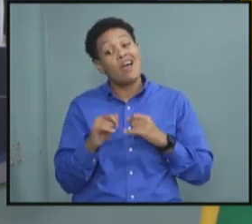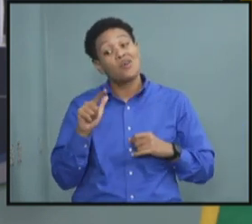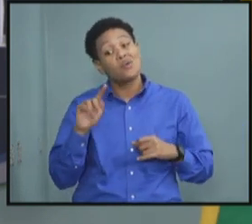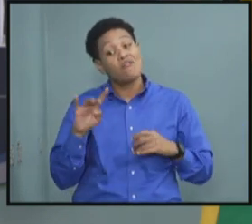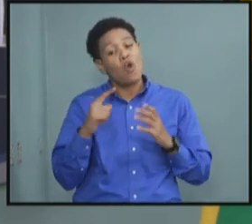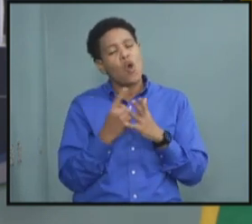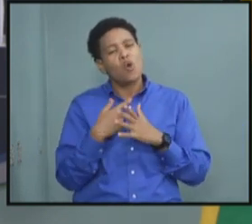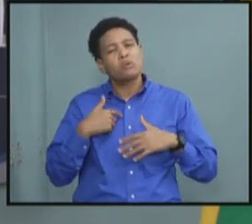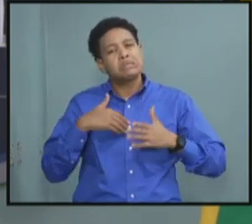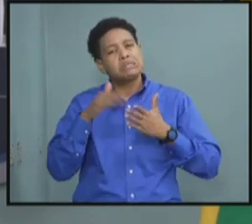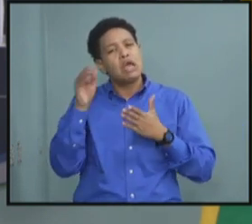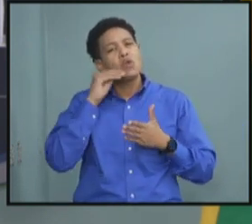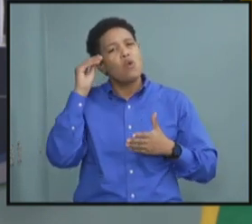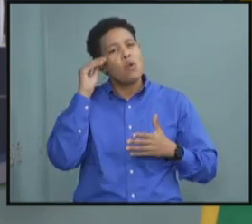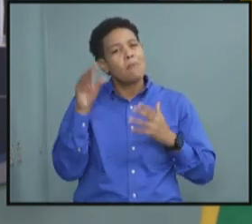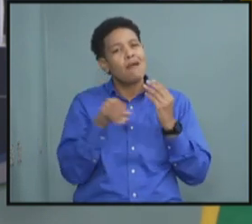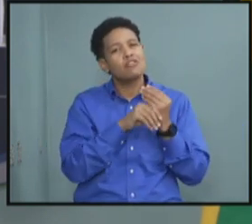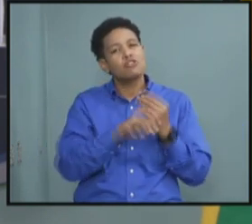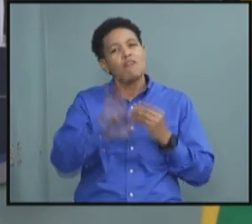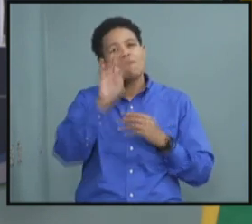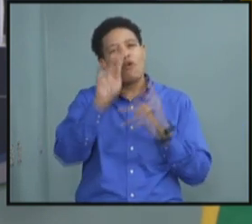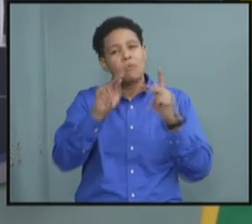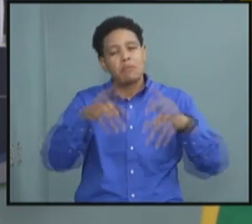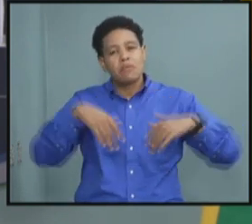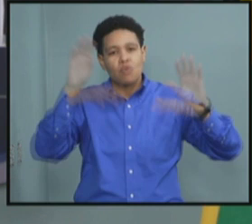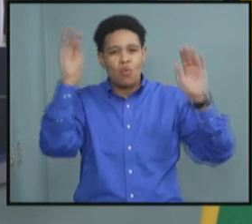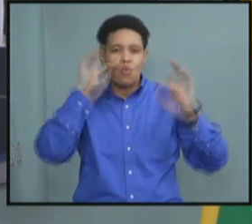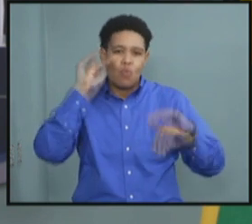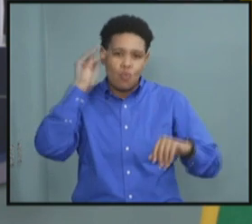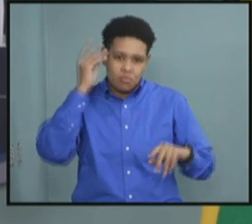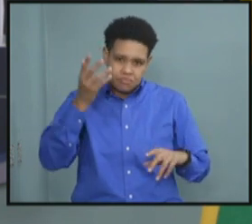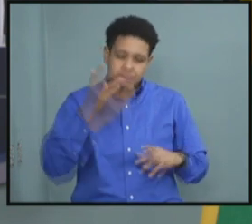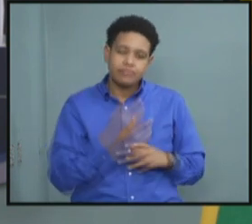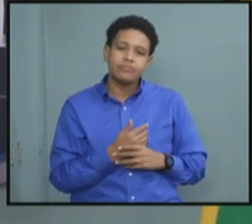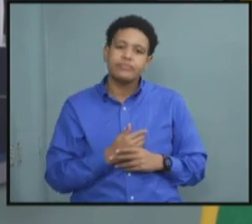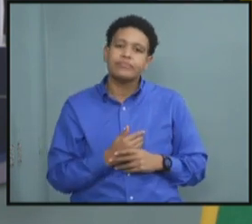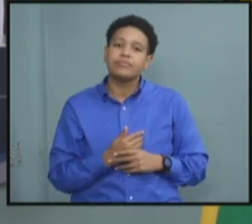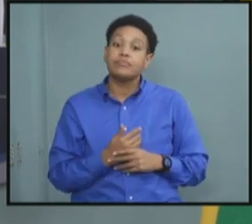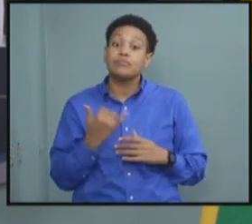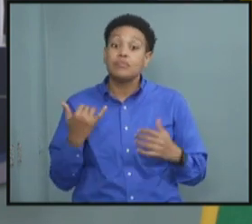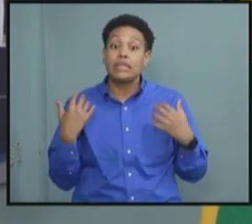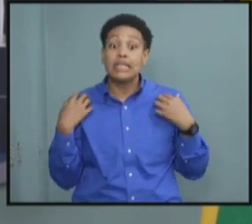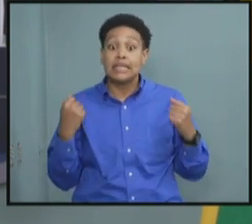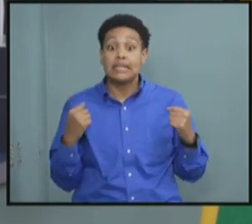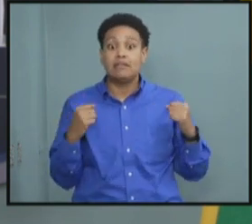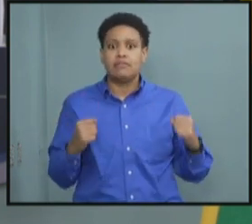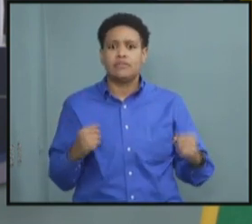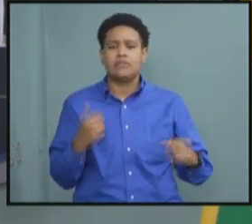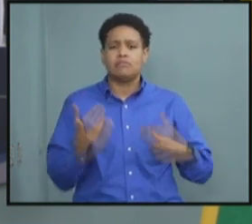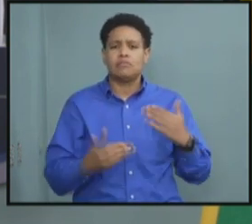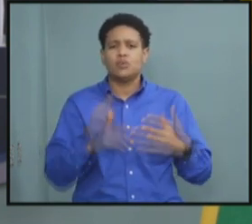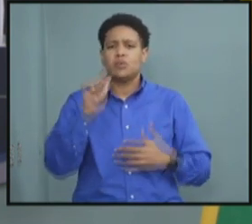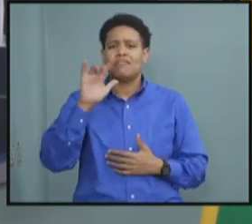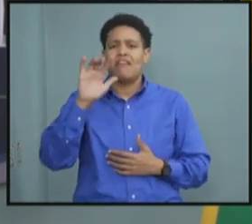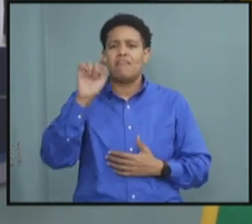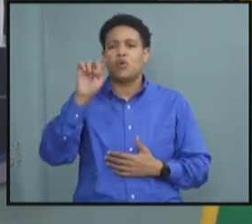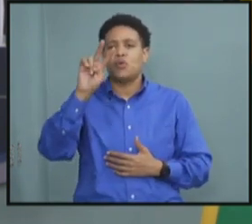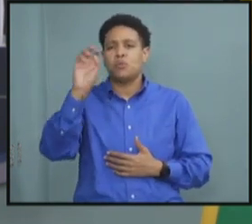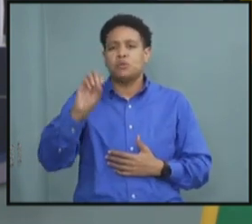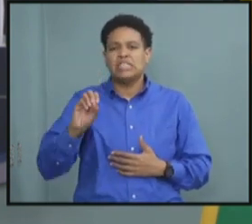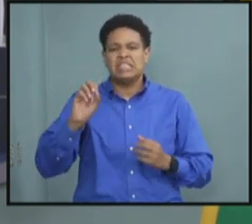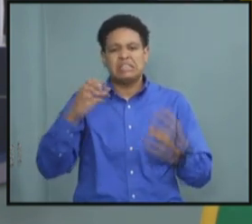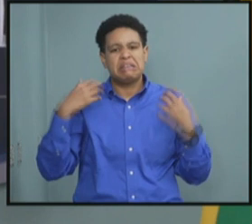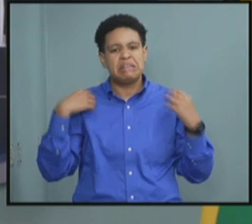additional 4 persons, and the rate of recovery now is 25.2%, so